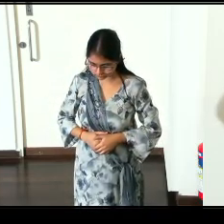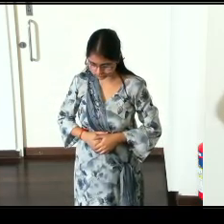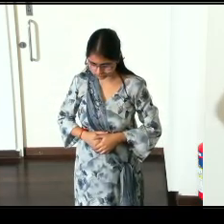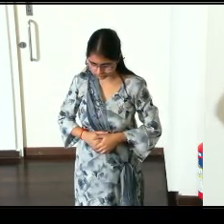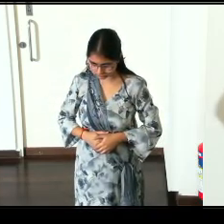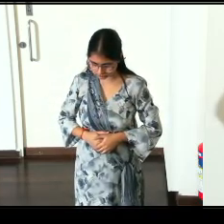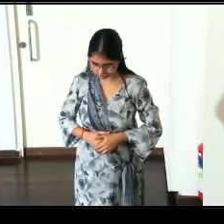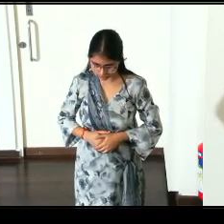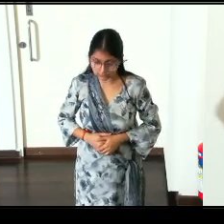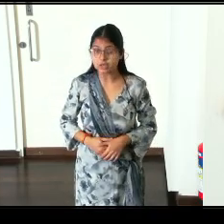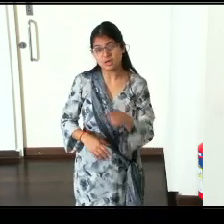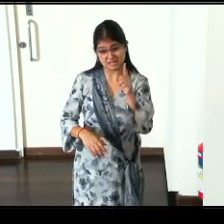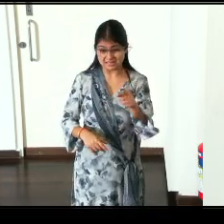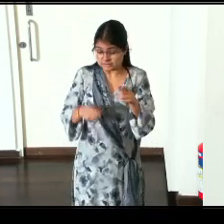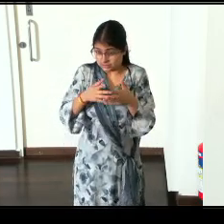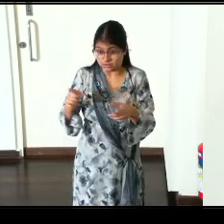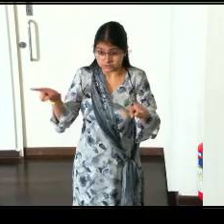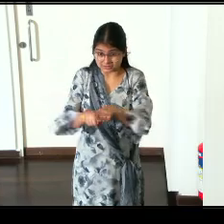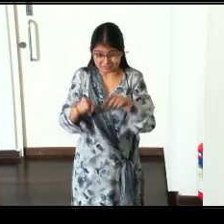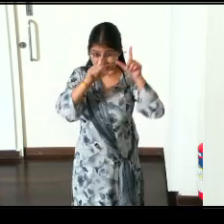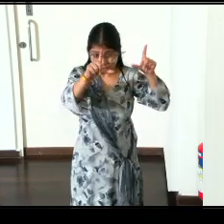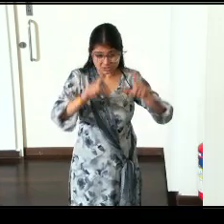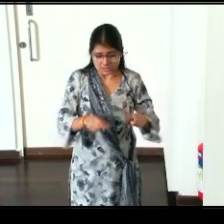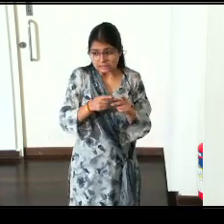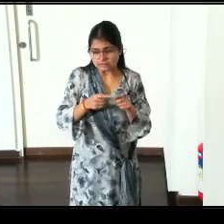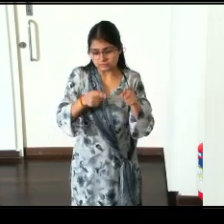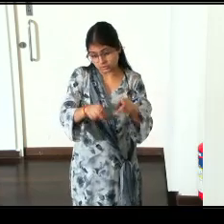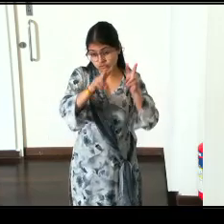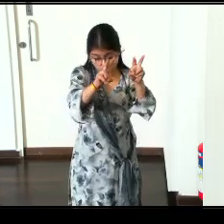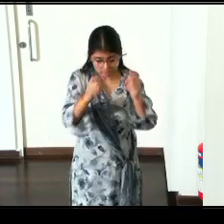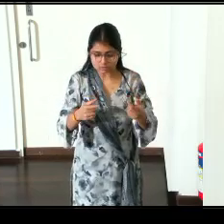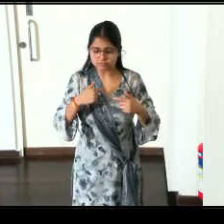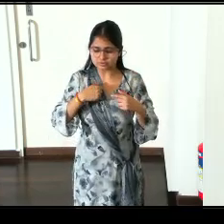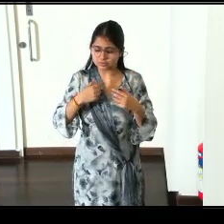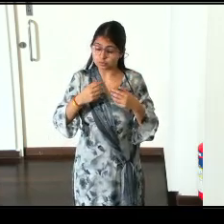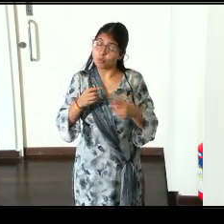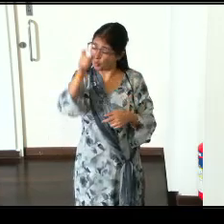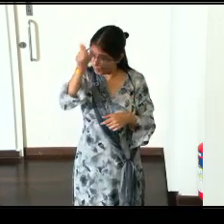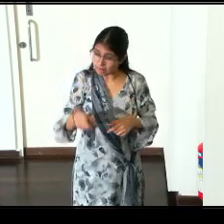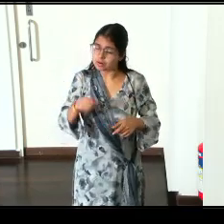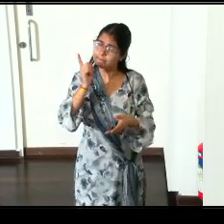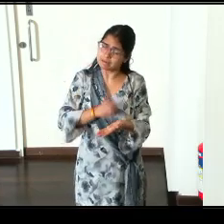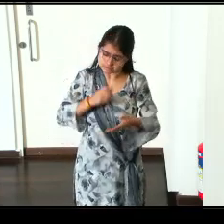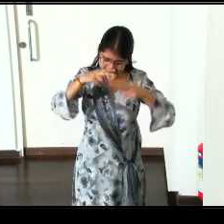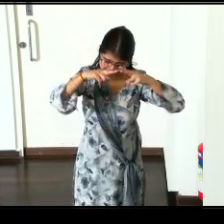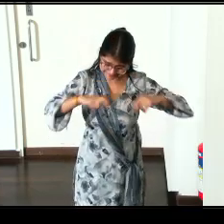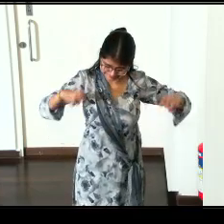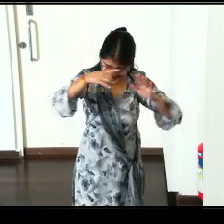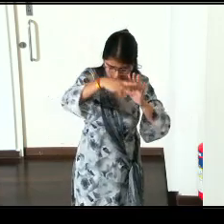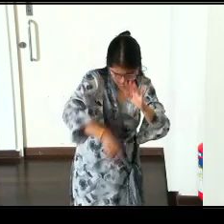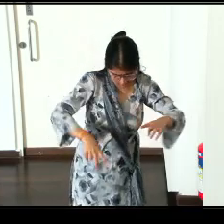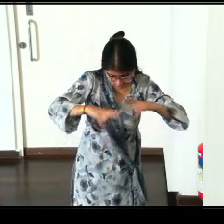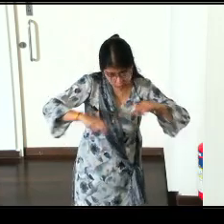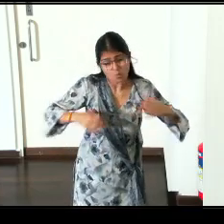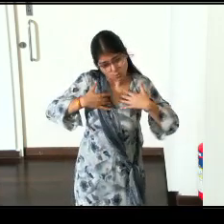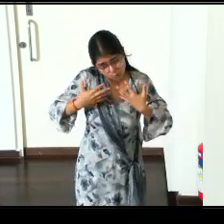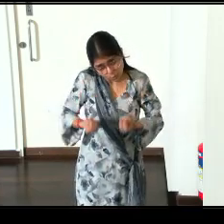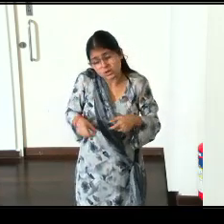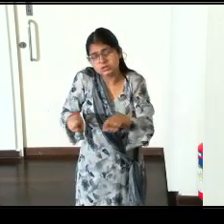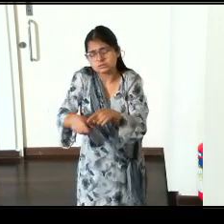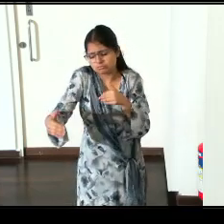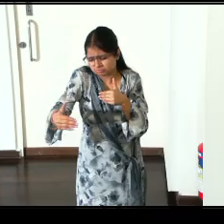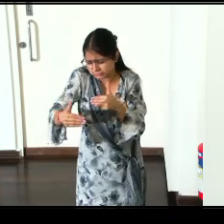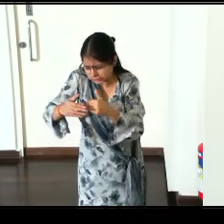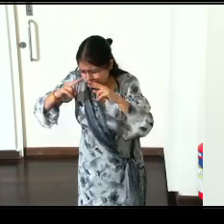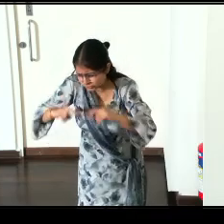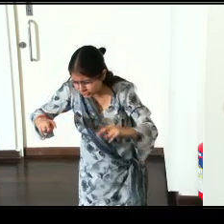to research far more. I would want to research far more closely. But I also think that